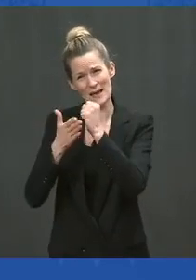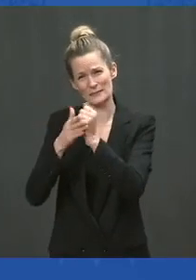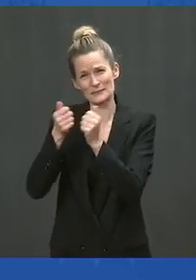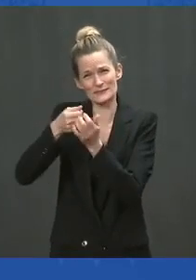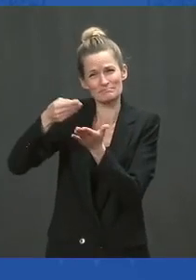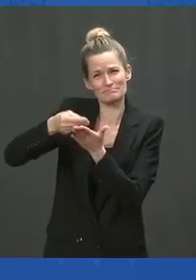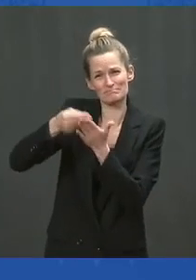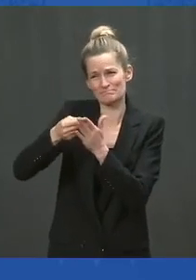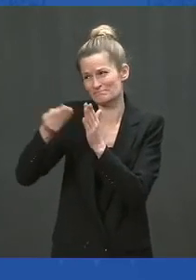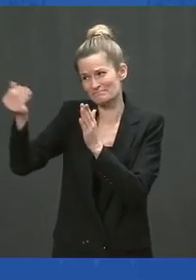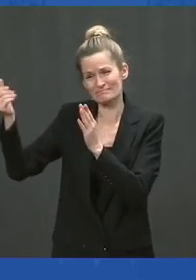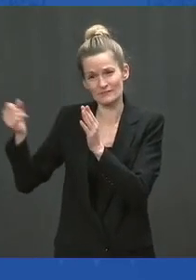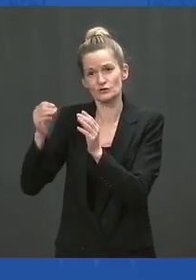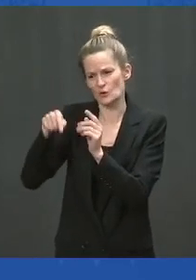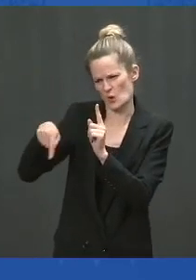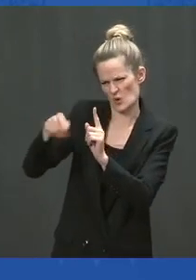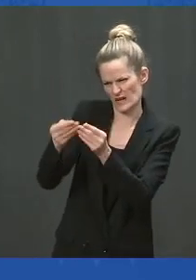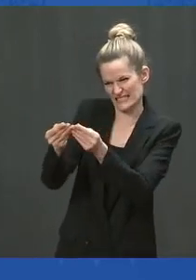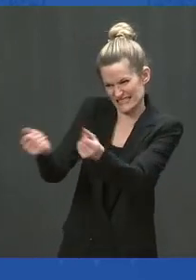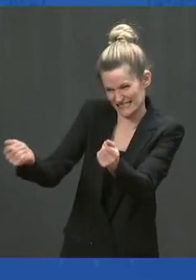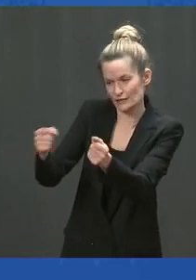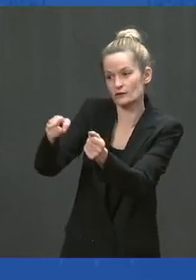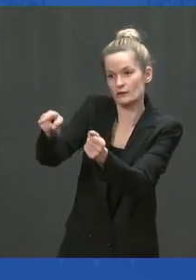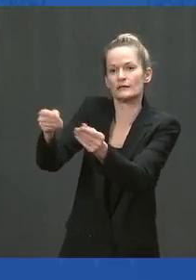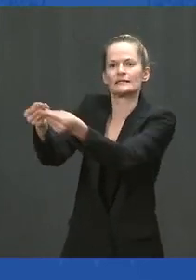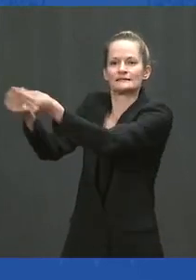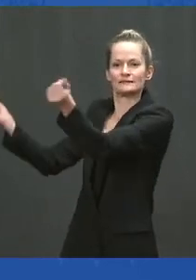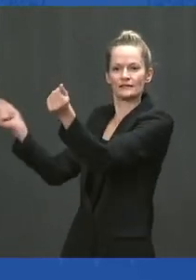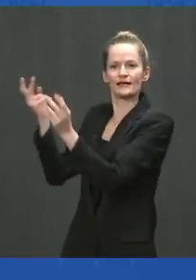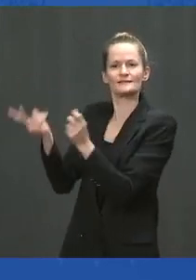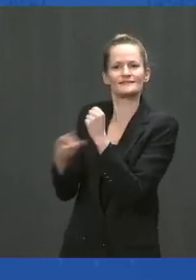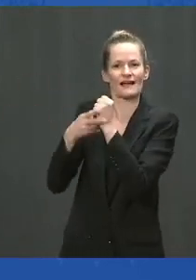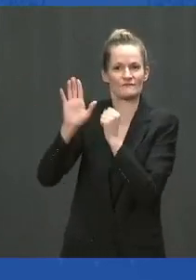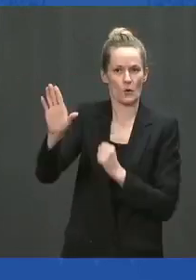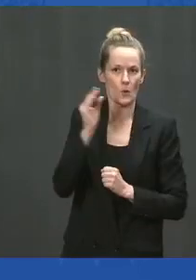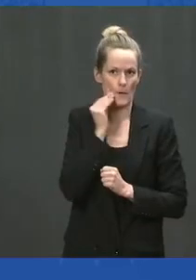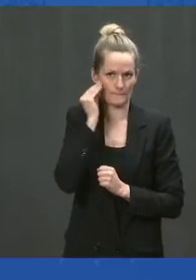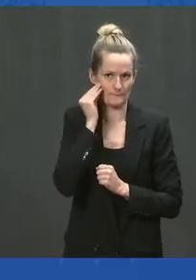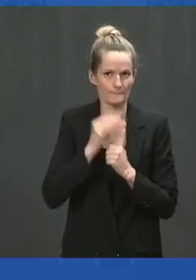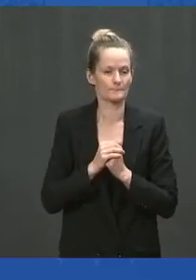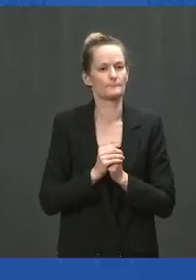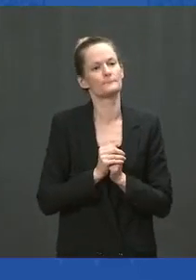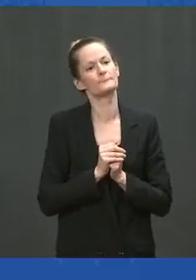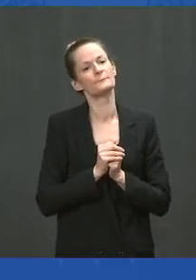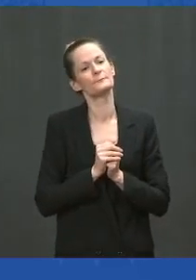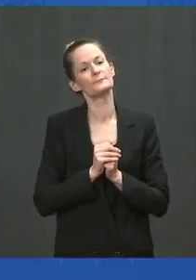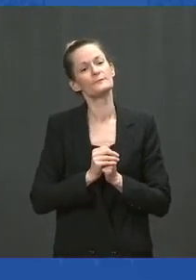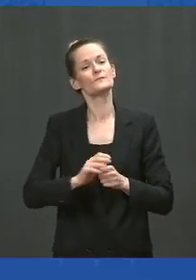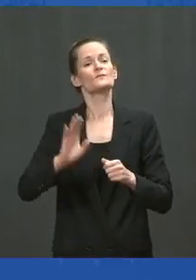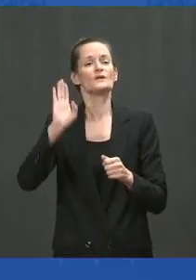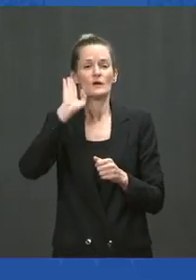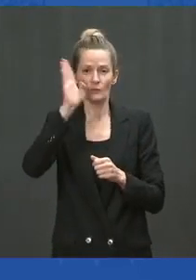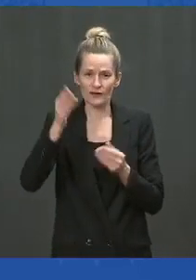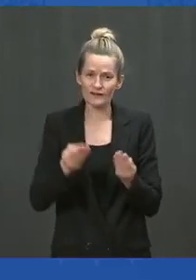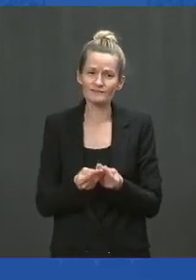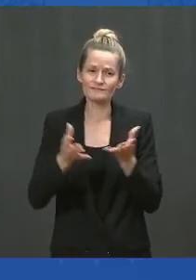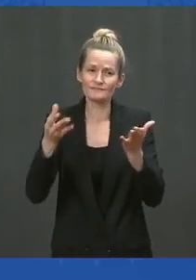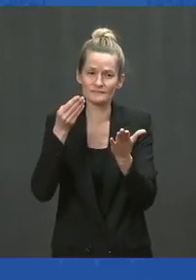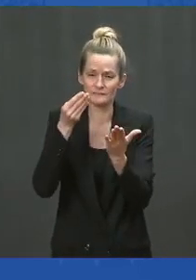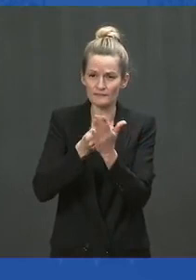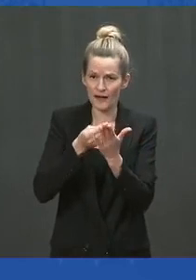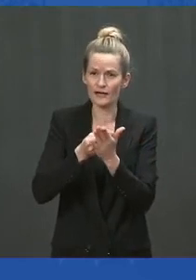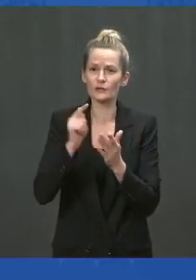off employees and shutter their doors. There's something called the Paycheck Protection Program. It's a loan